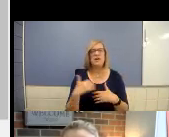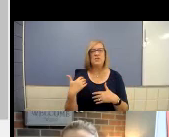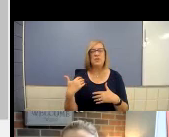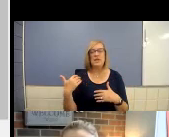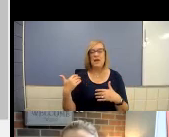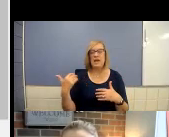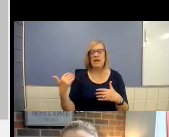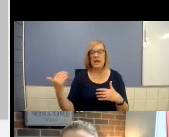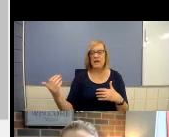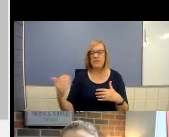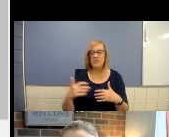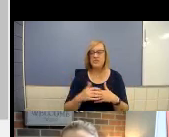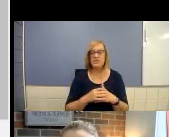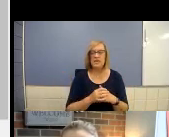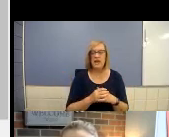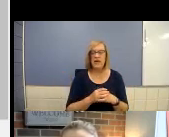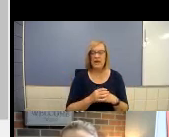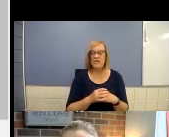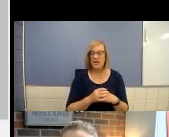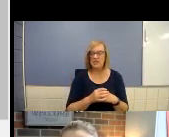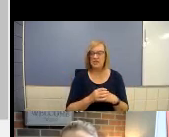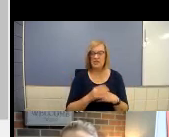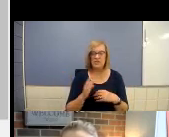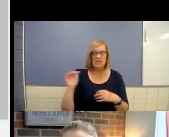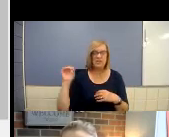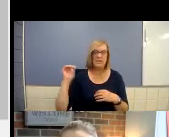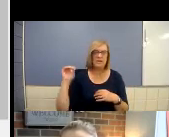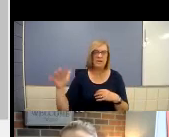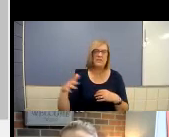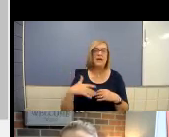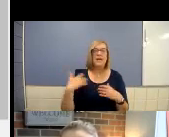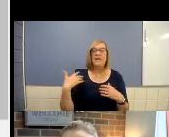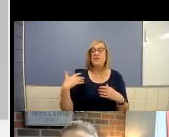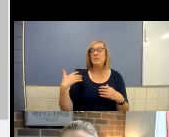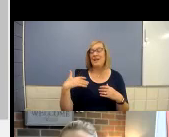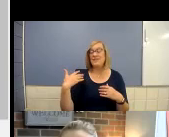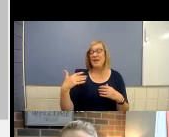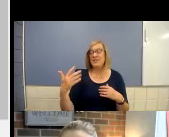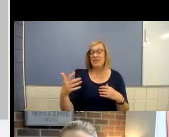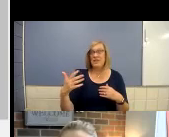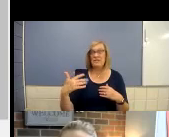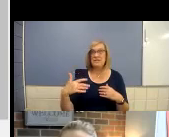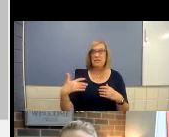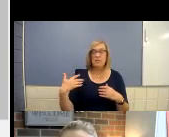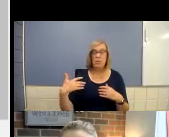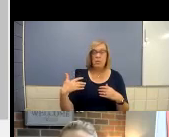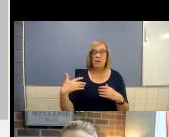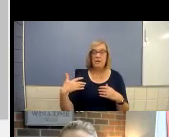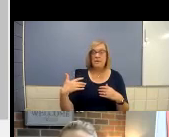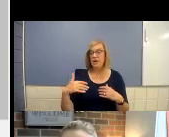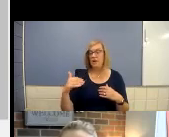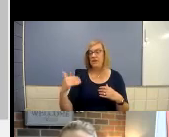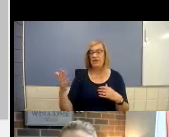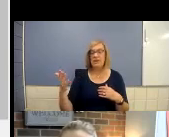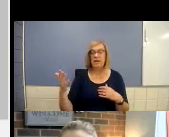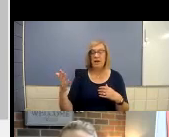interactions. Also the AEA, which is the Area Education Association near us, they do lots of activities for the